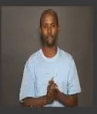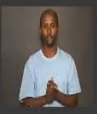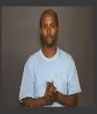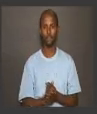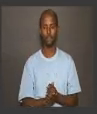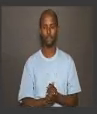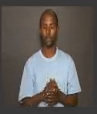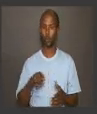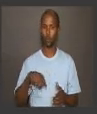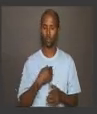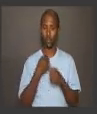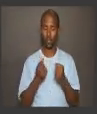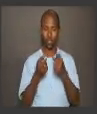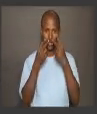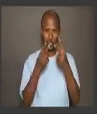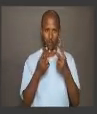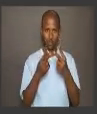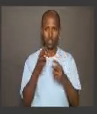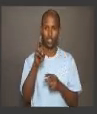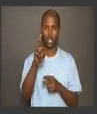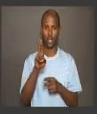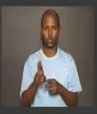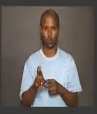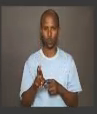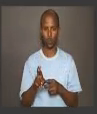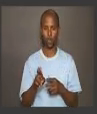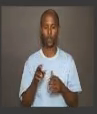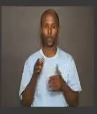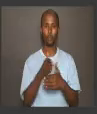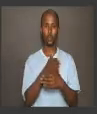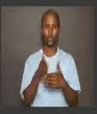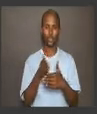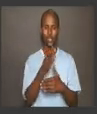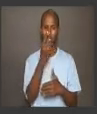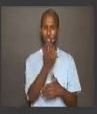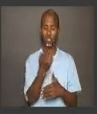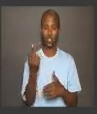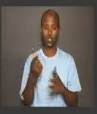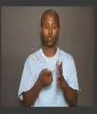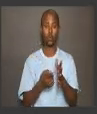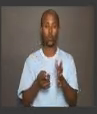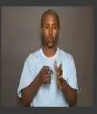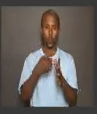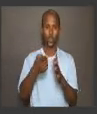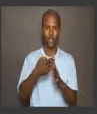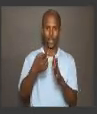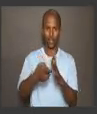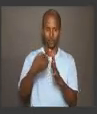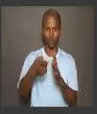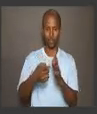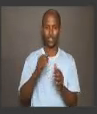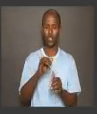We can see that the ratio between each consecutive term is a